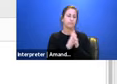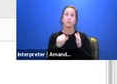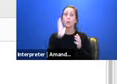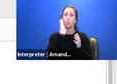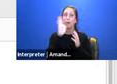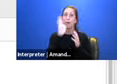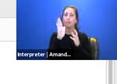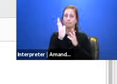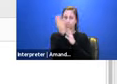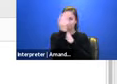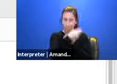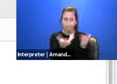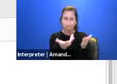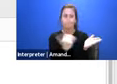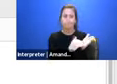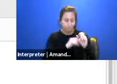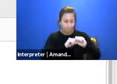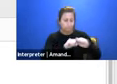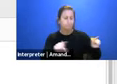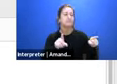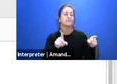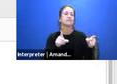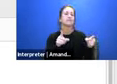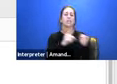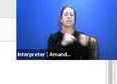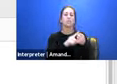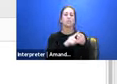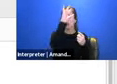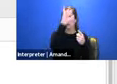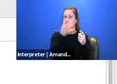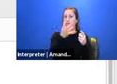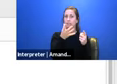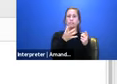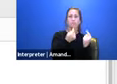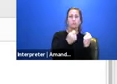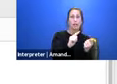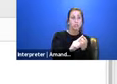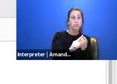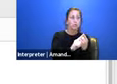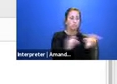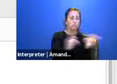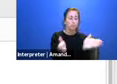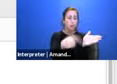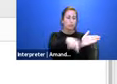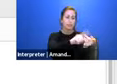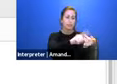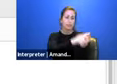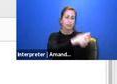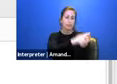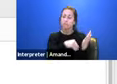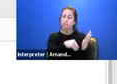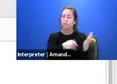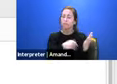will be invited out. So that way we can start capturing a lot of that information from them. So absolutely right. We have to